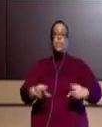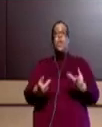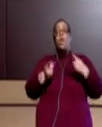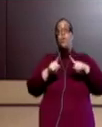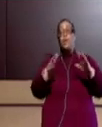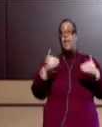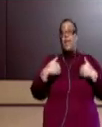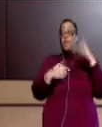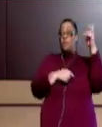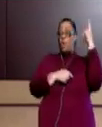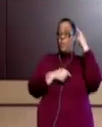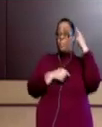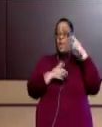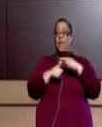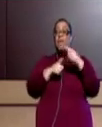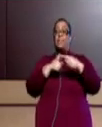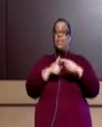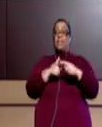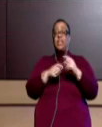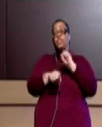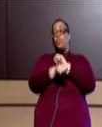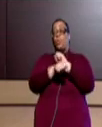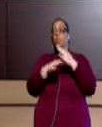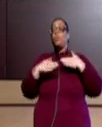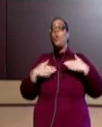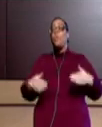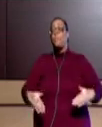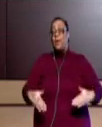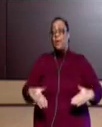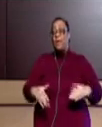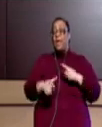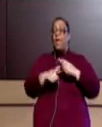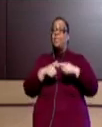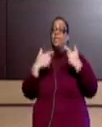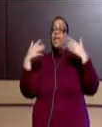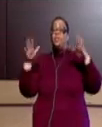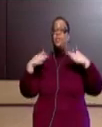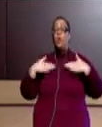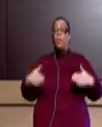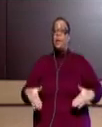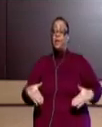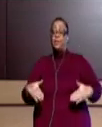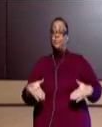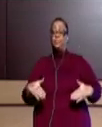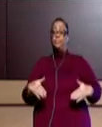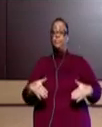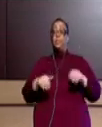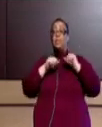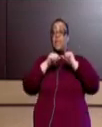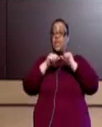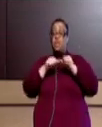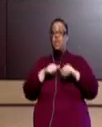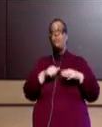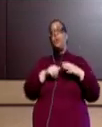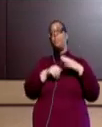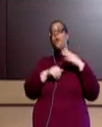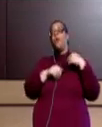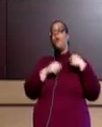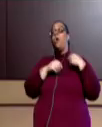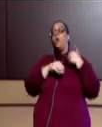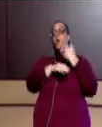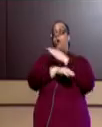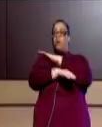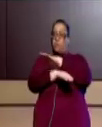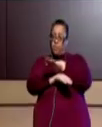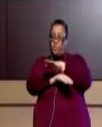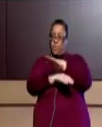gets your mind, then he begins to work on your body. And then when he work on your body, how does he work on your body? He can keep you up all night, won't let you sleep, won't